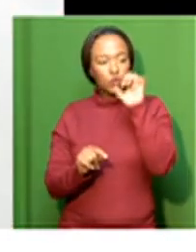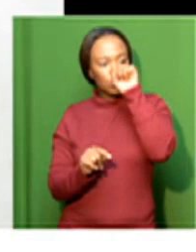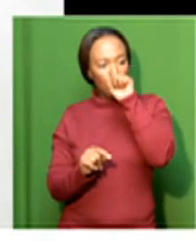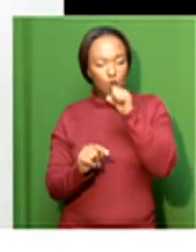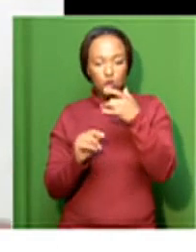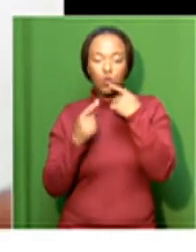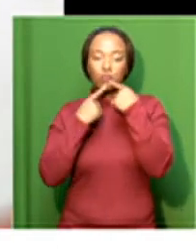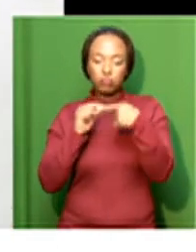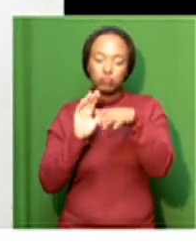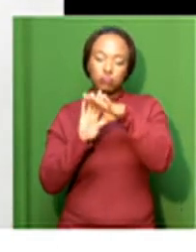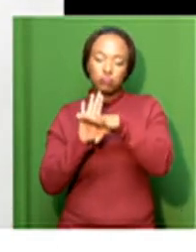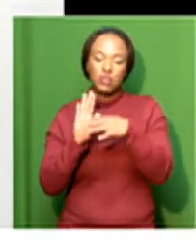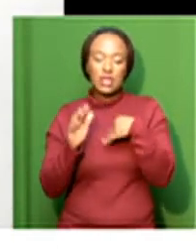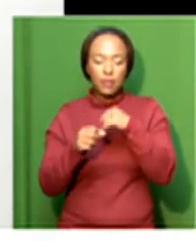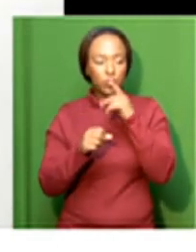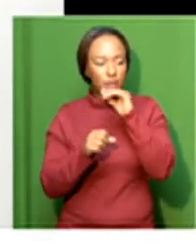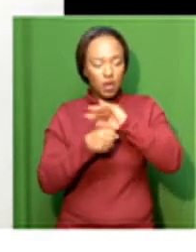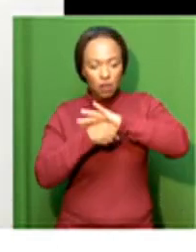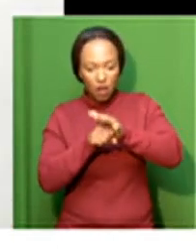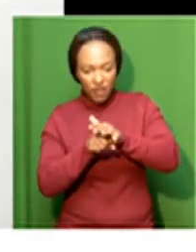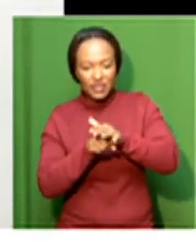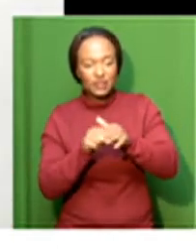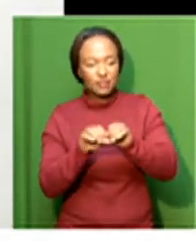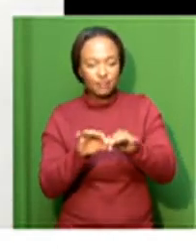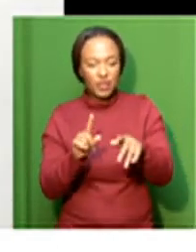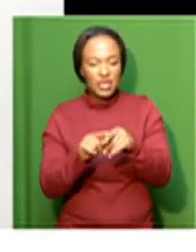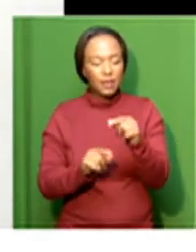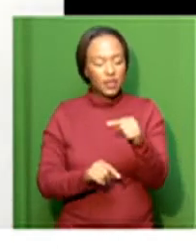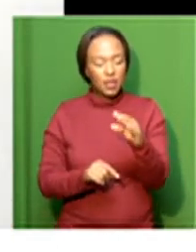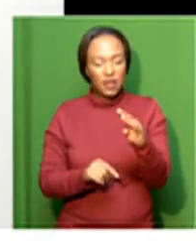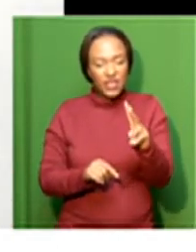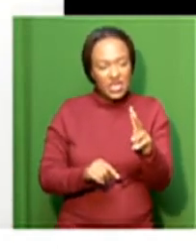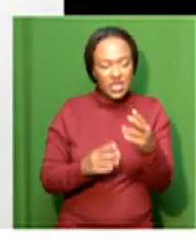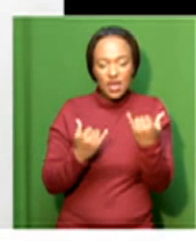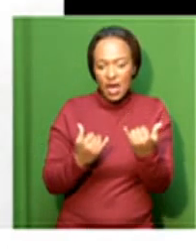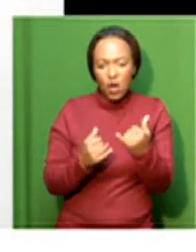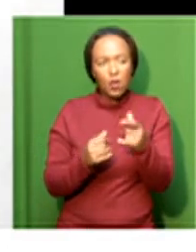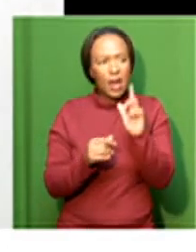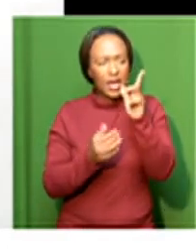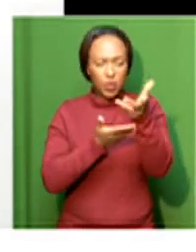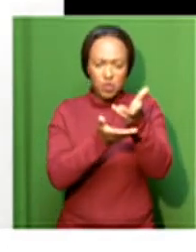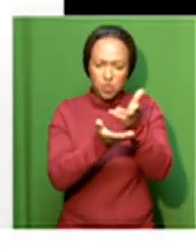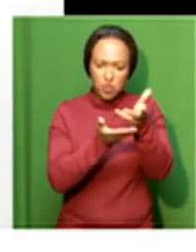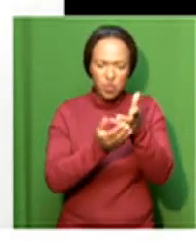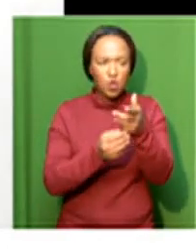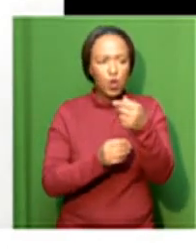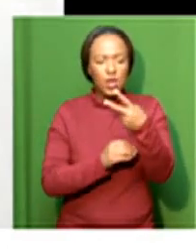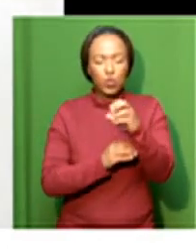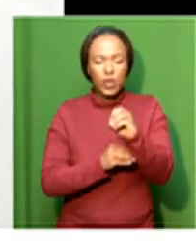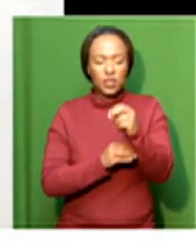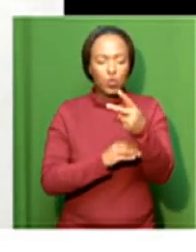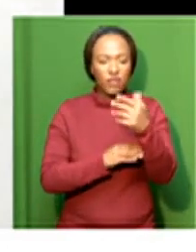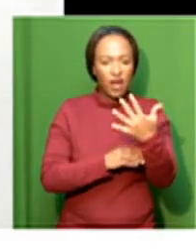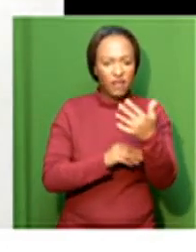release now and you're talking about COVID-19, you're talking about gender-based violence, when comes